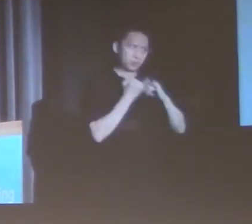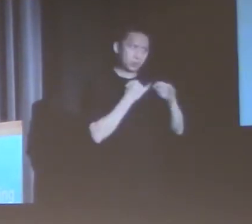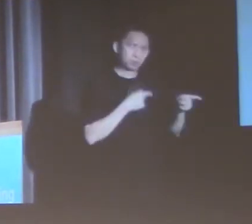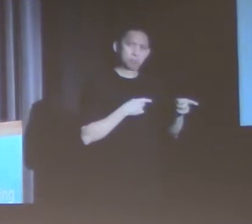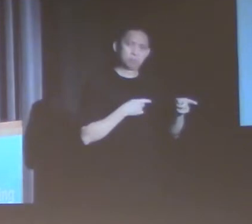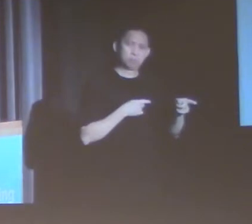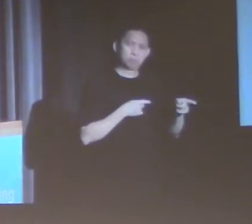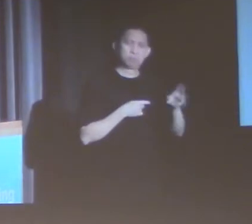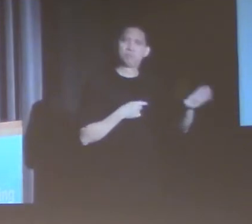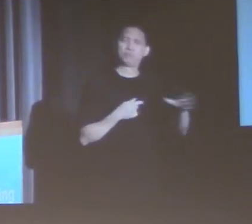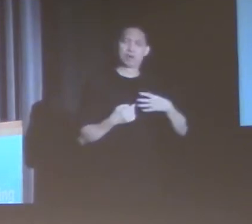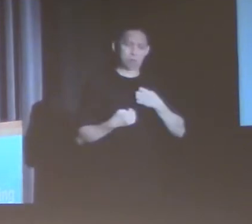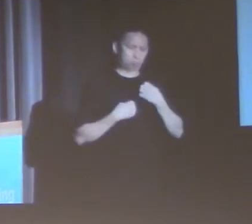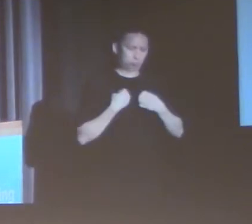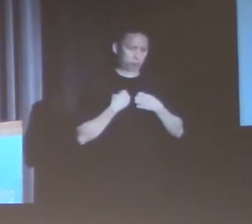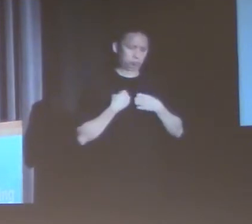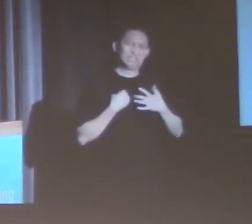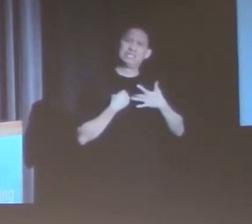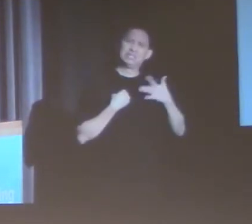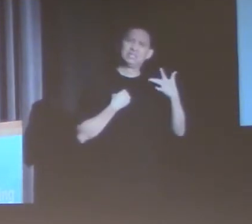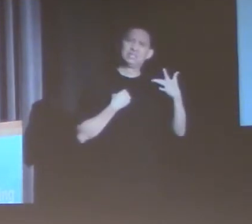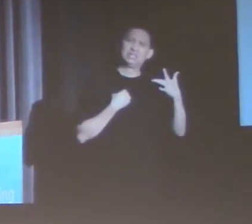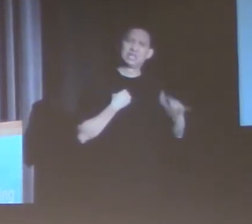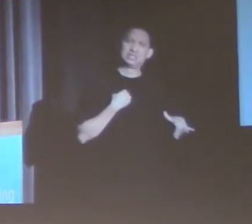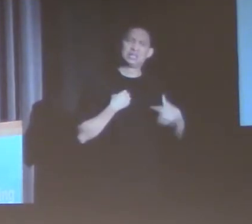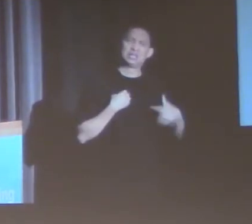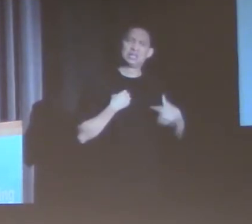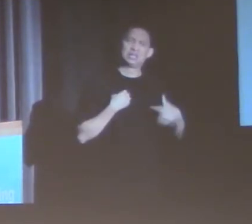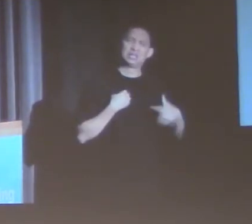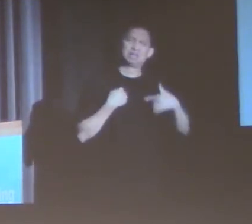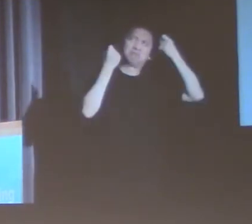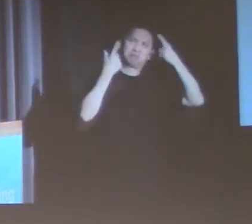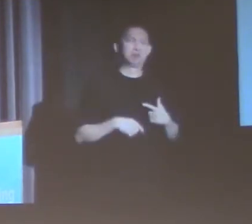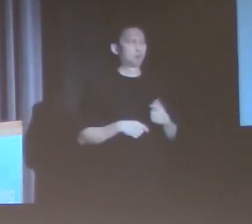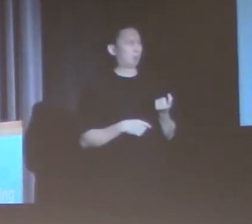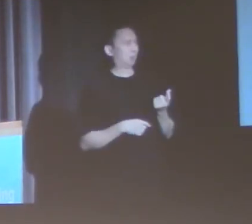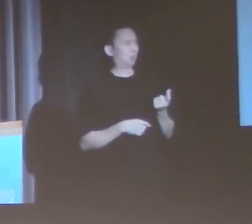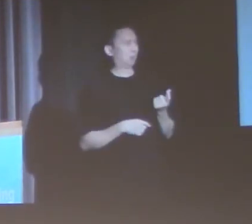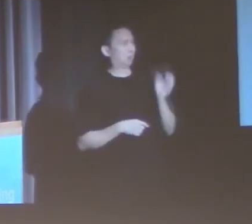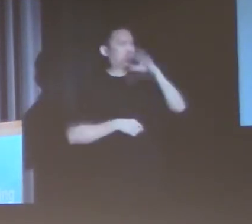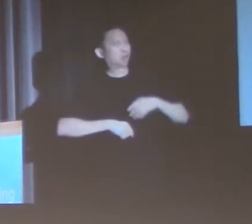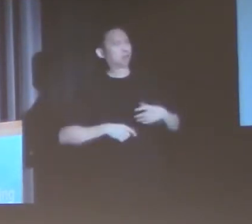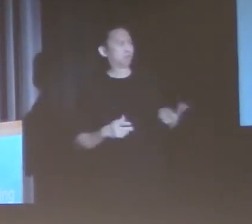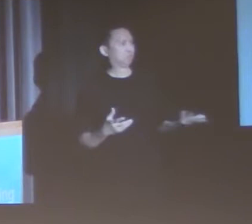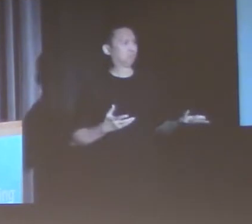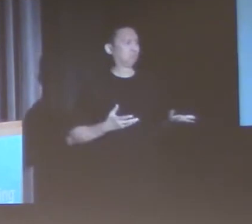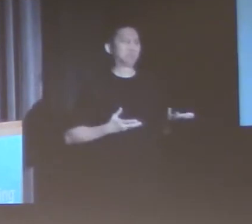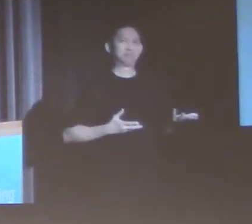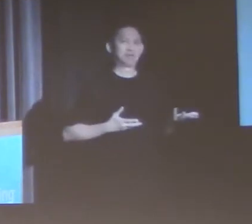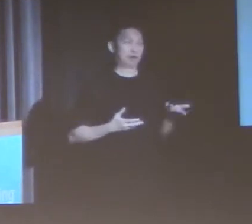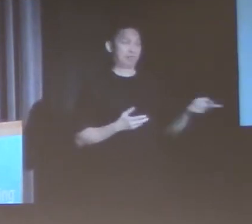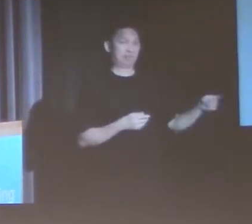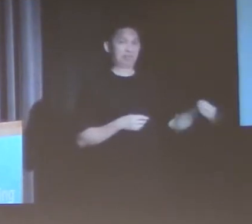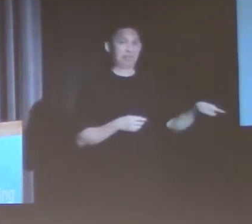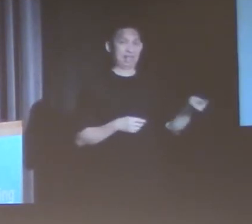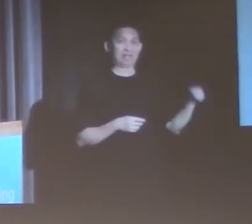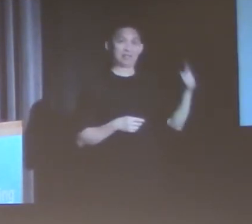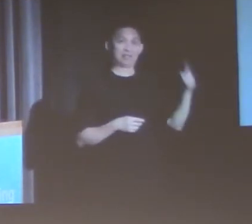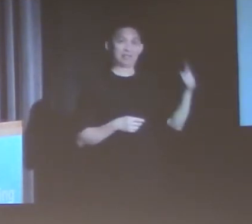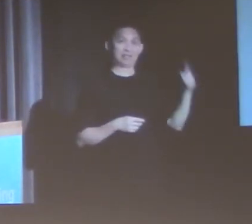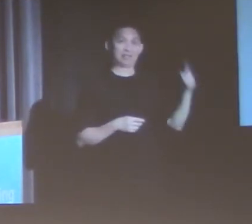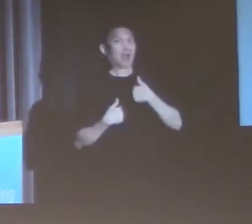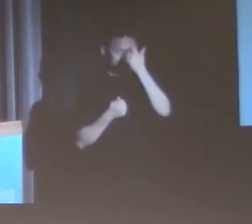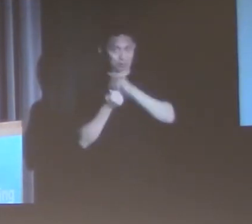emotion that I could relate. So it was a really strange feeling, because I was in front of people who thought I was brainwashed and who I